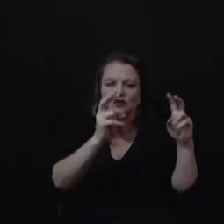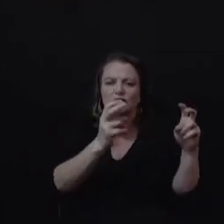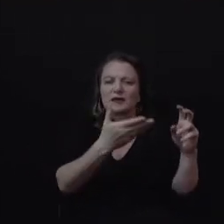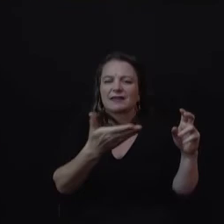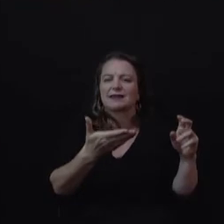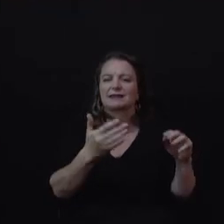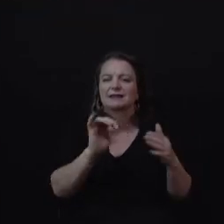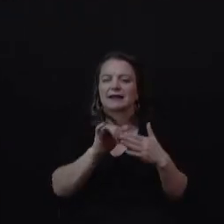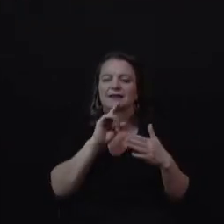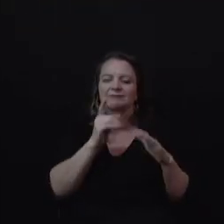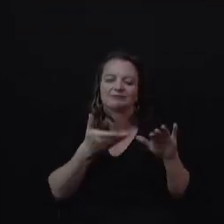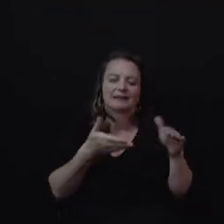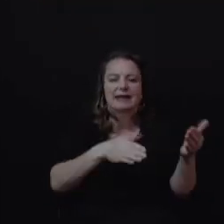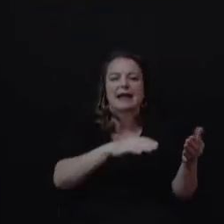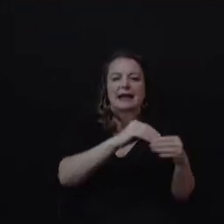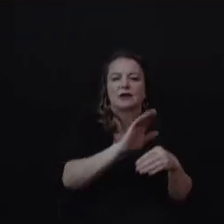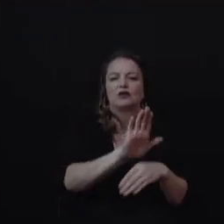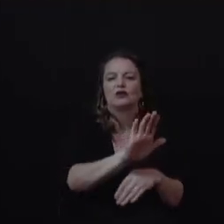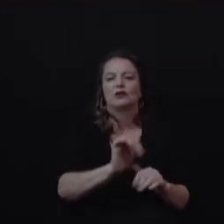life